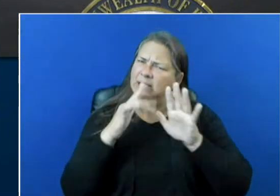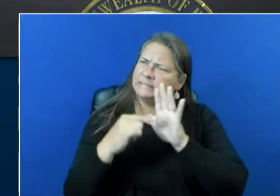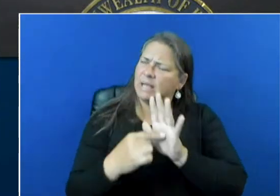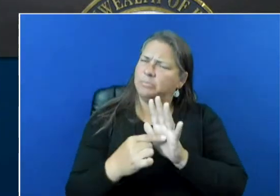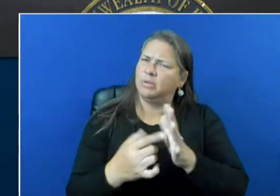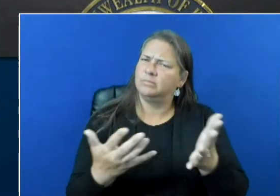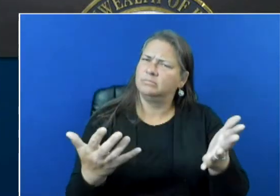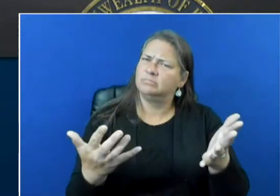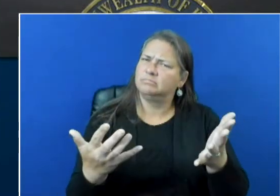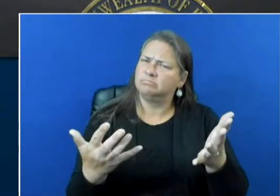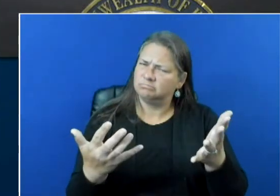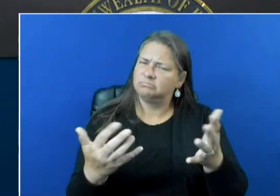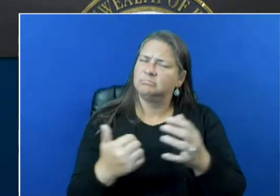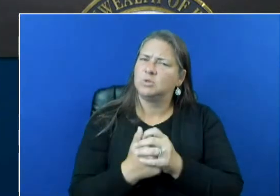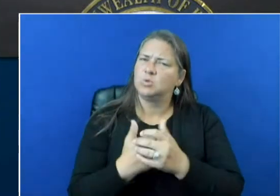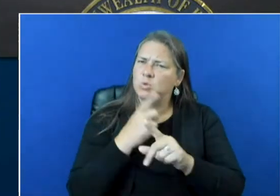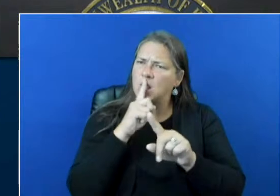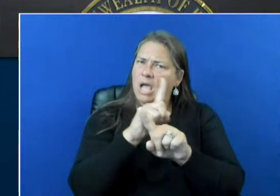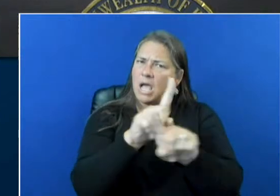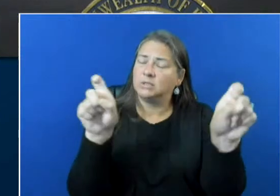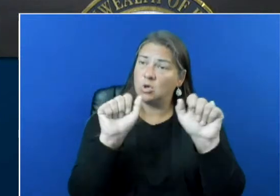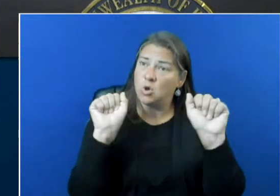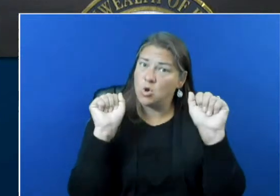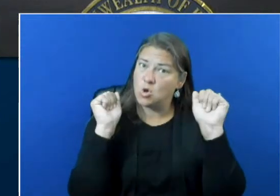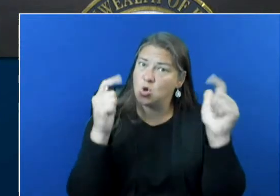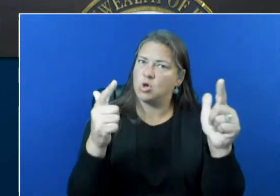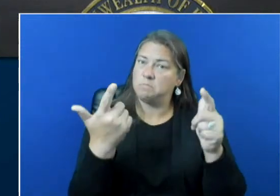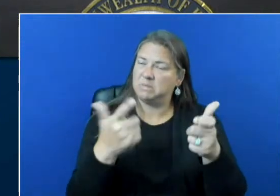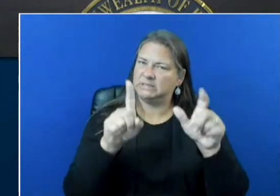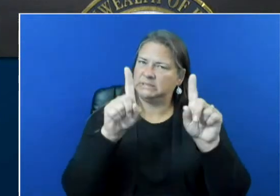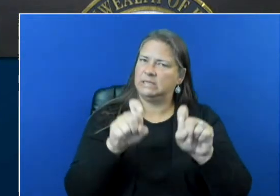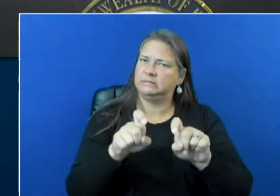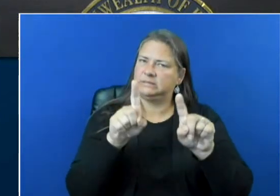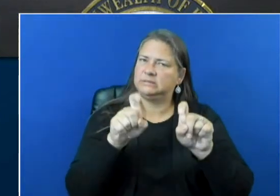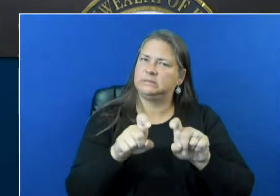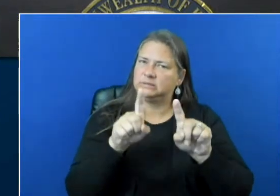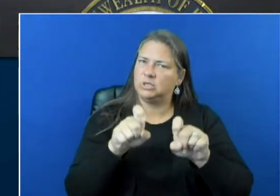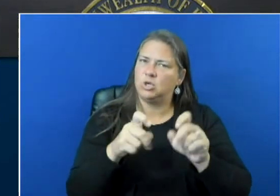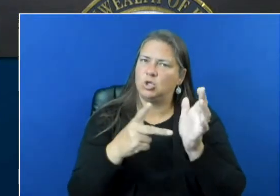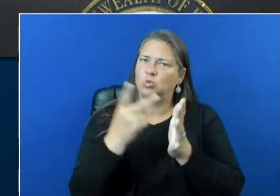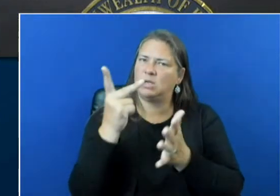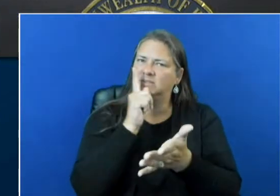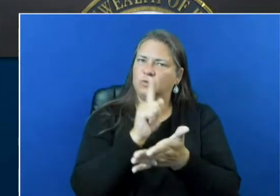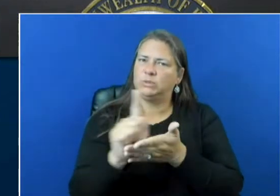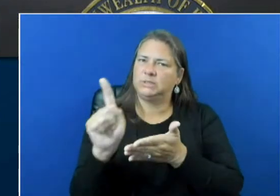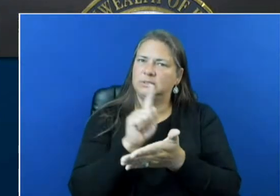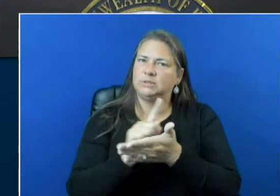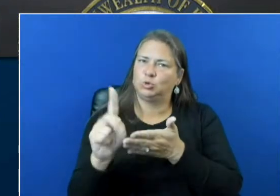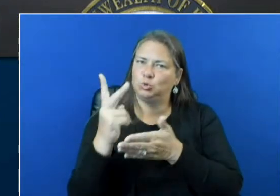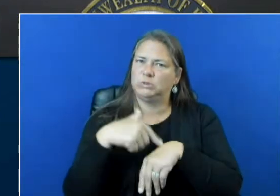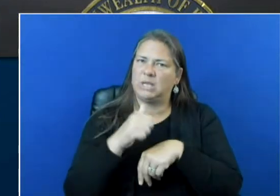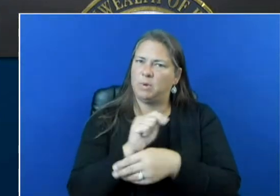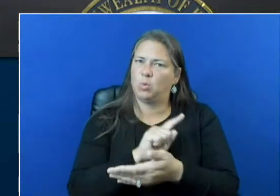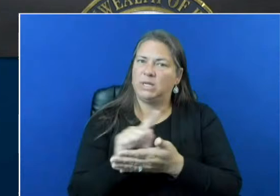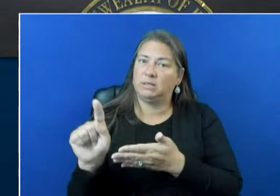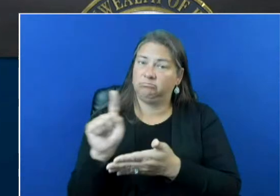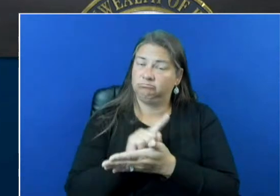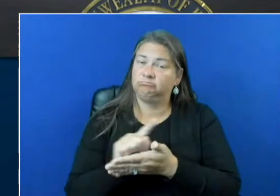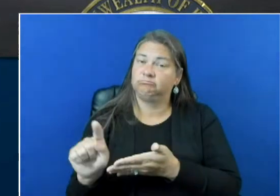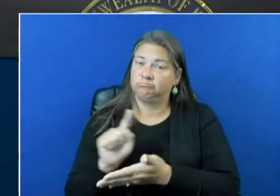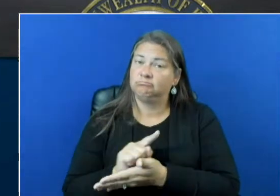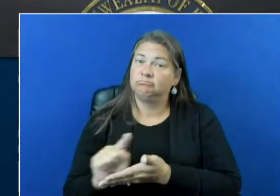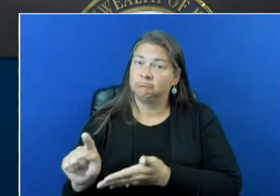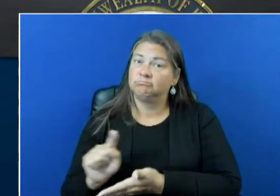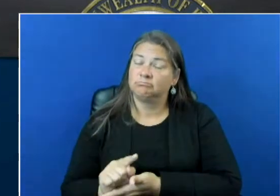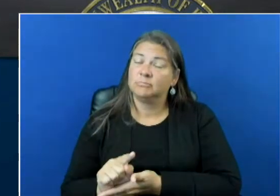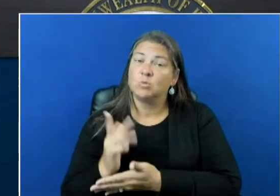We're going to ask that everyone test at least twice a week to make sure that we are protecting